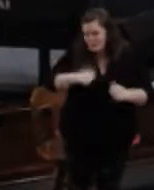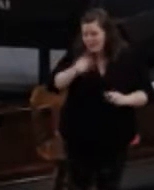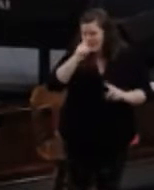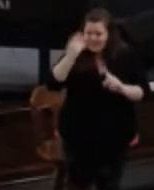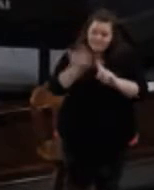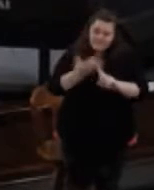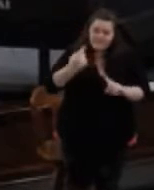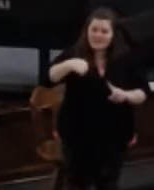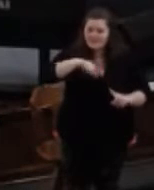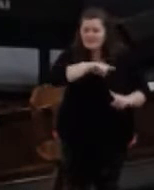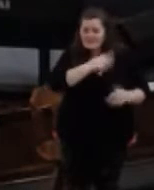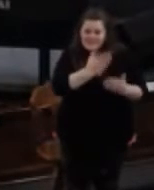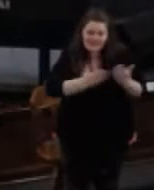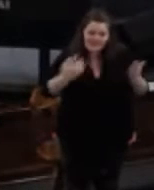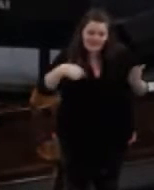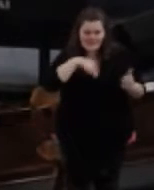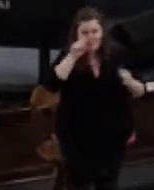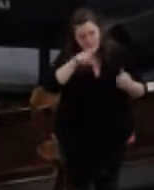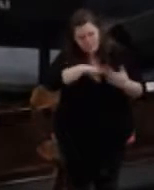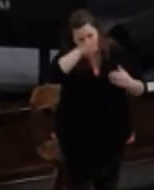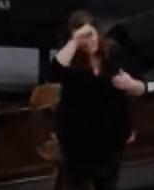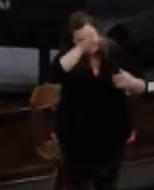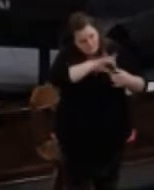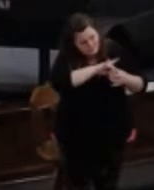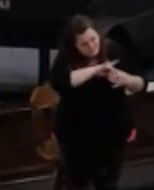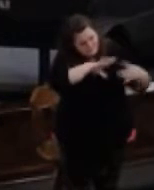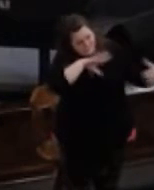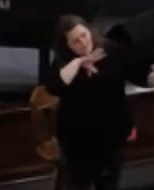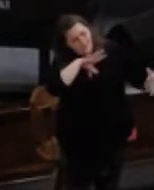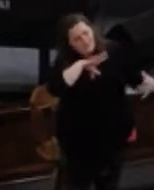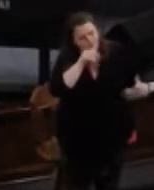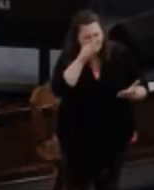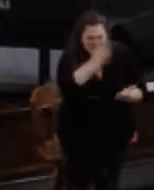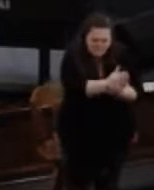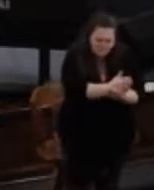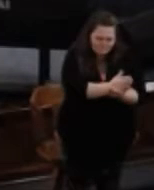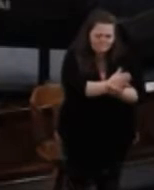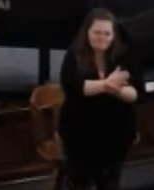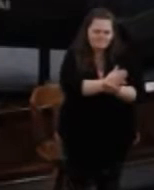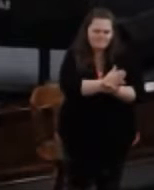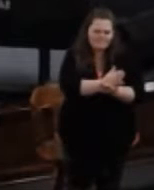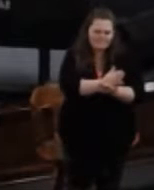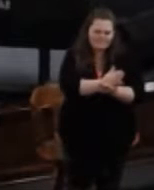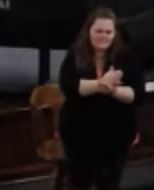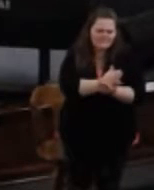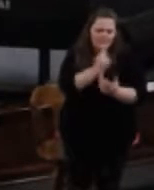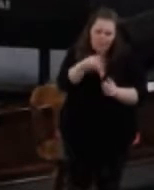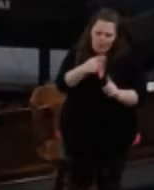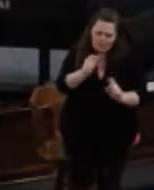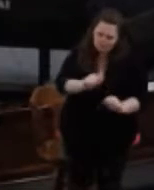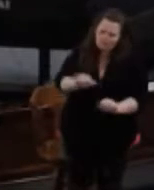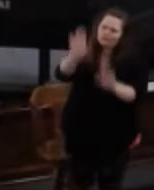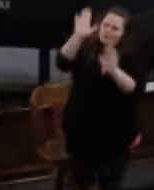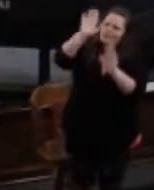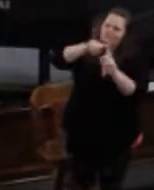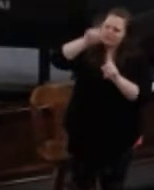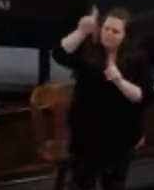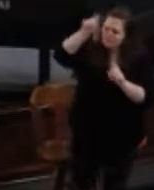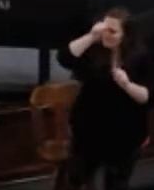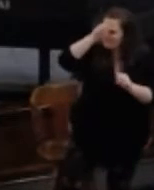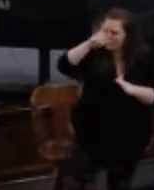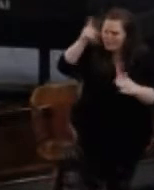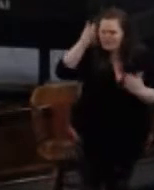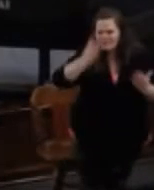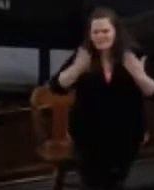some things that we may need to let go of and stop and surrender to you. Father, you